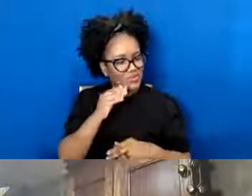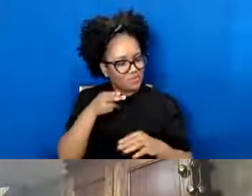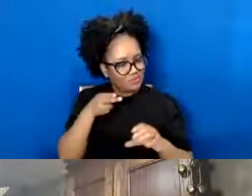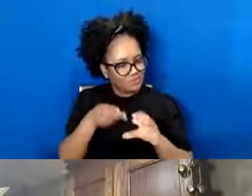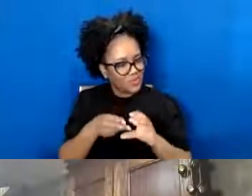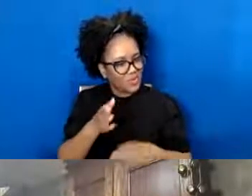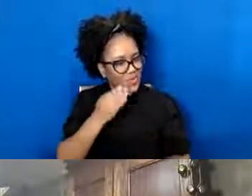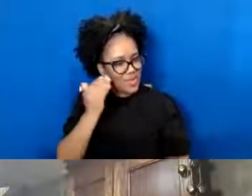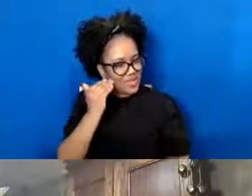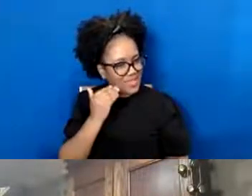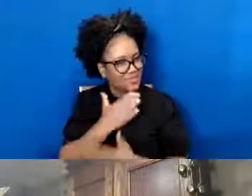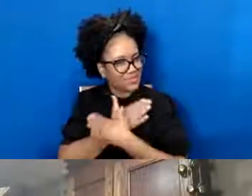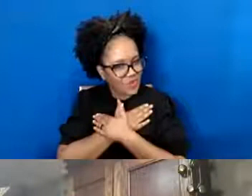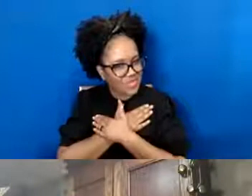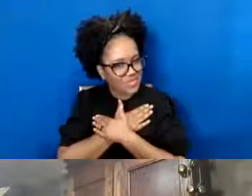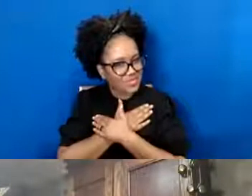your song.